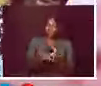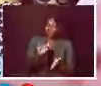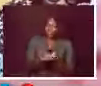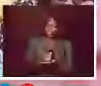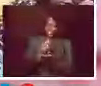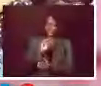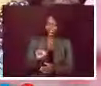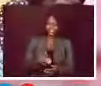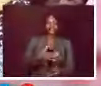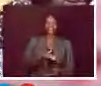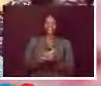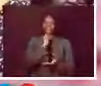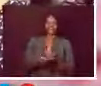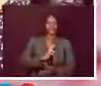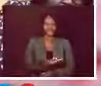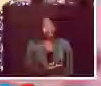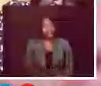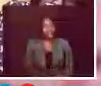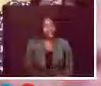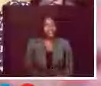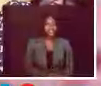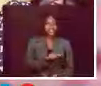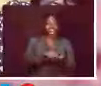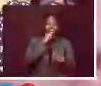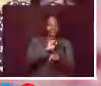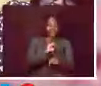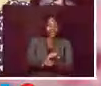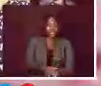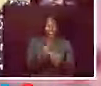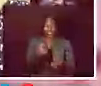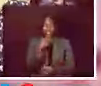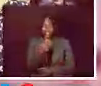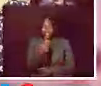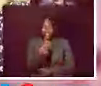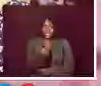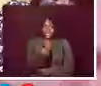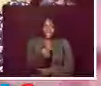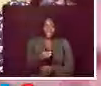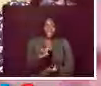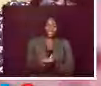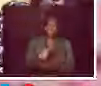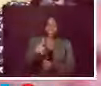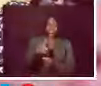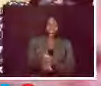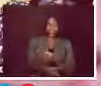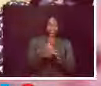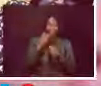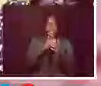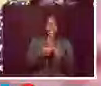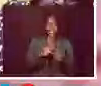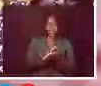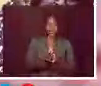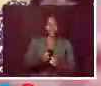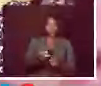time around, Mr. Majority Leader. Now you are saying, oh, the first deputy can be from any